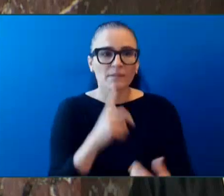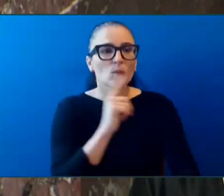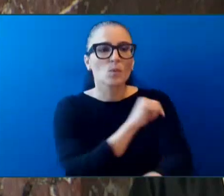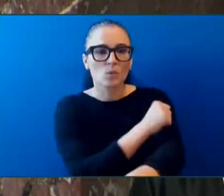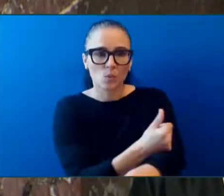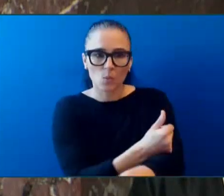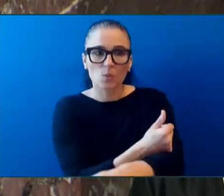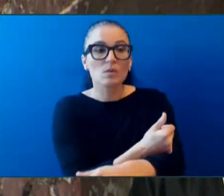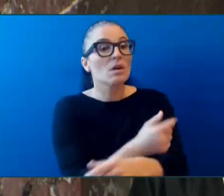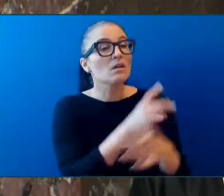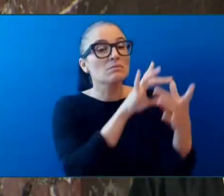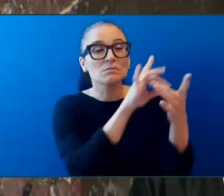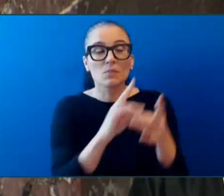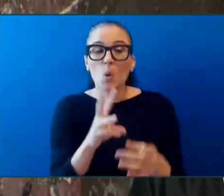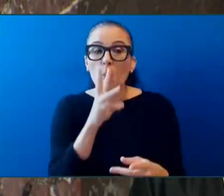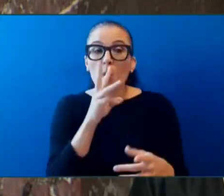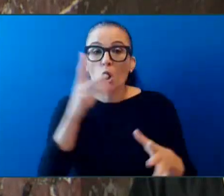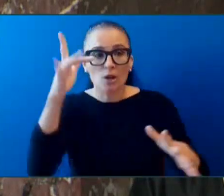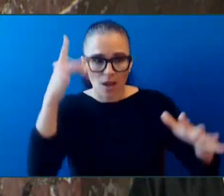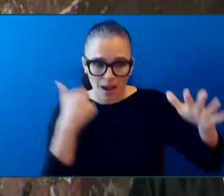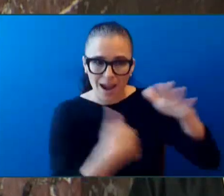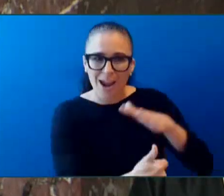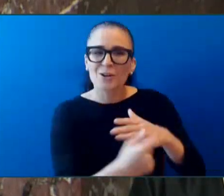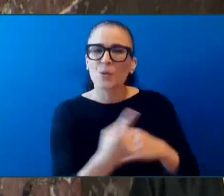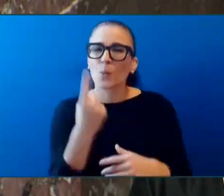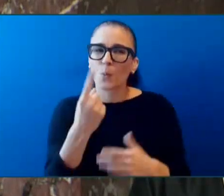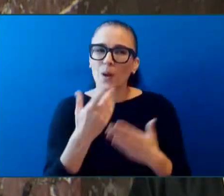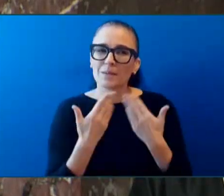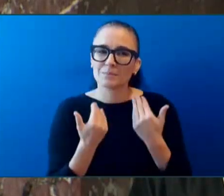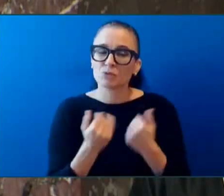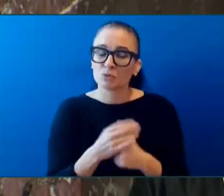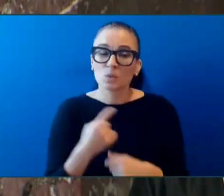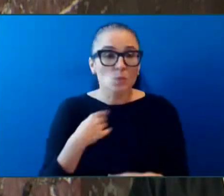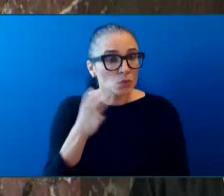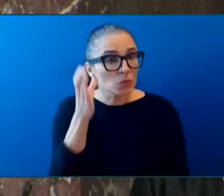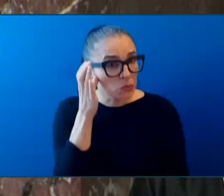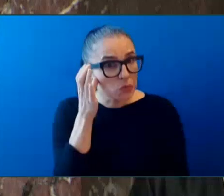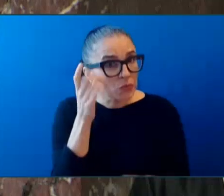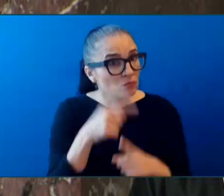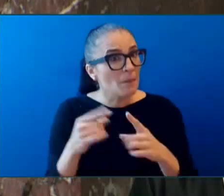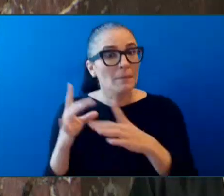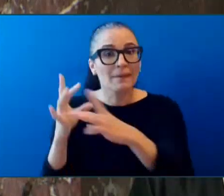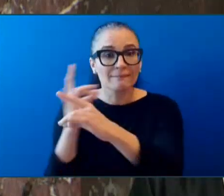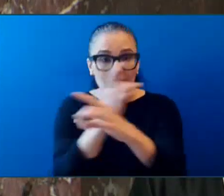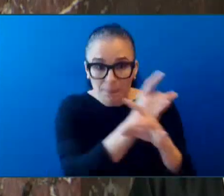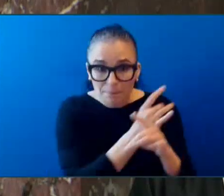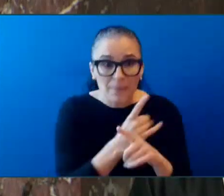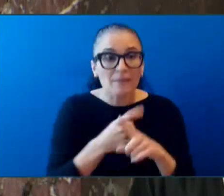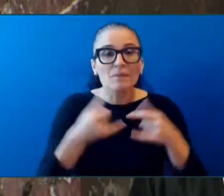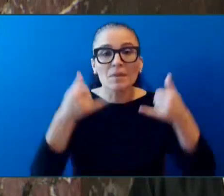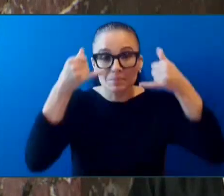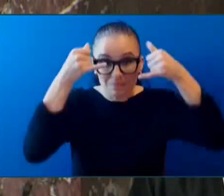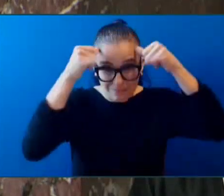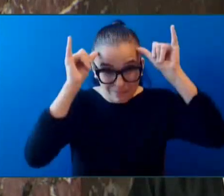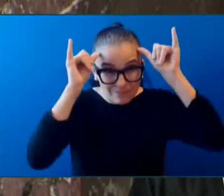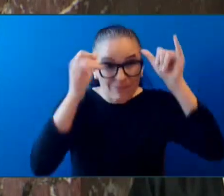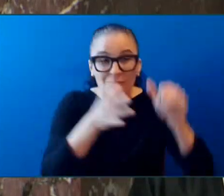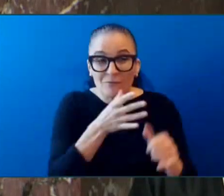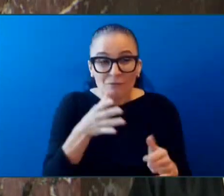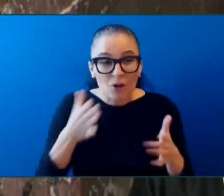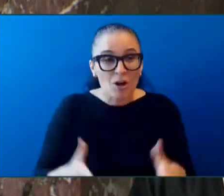directly from the Cattlemen's Association, from foresters, from people in industry, from environmental groups, and particularly from First